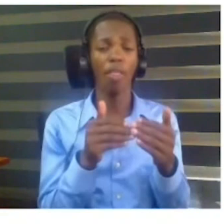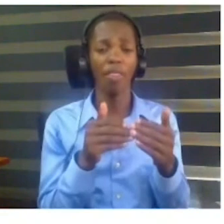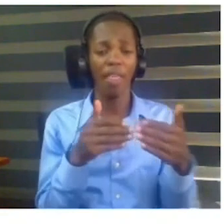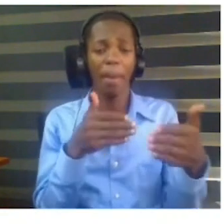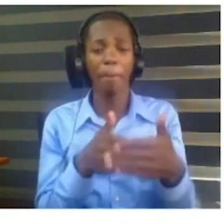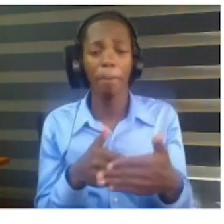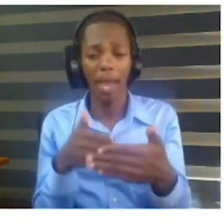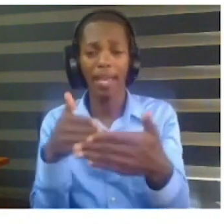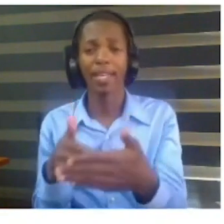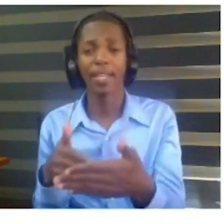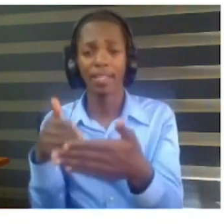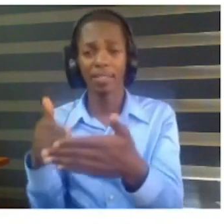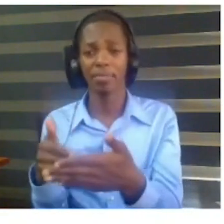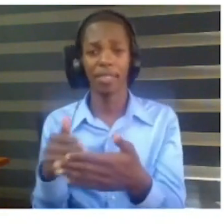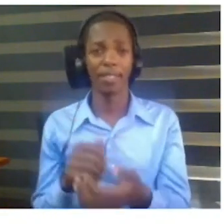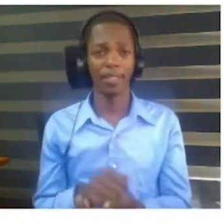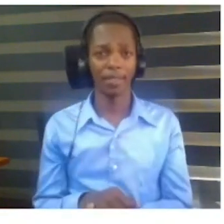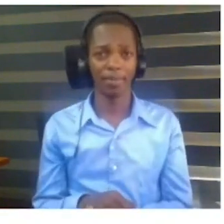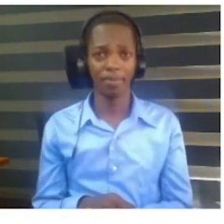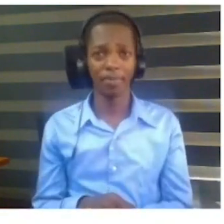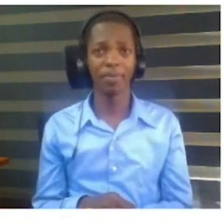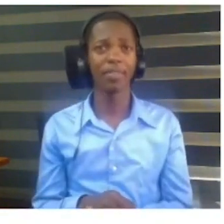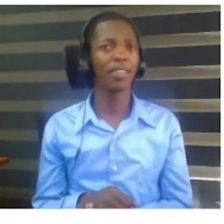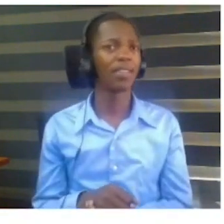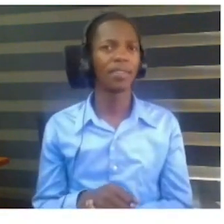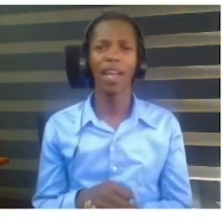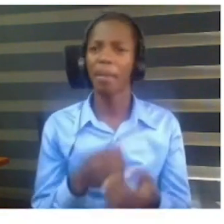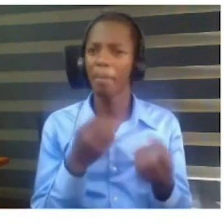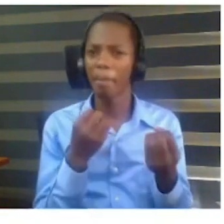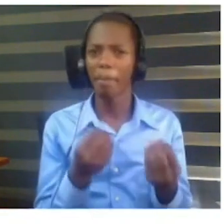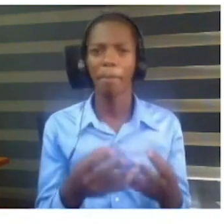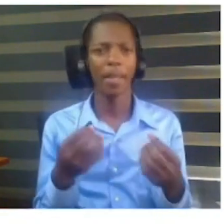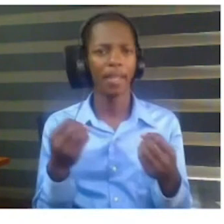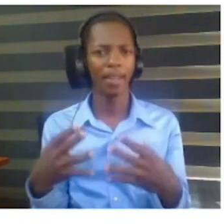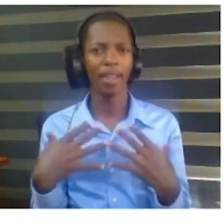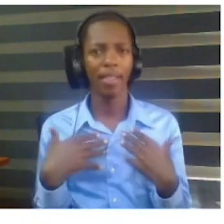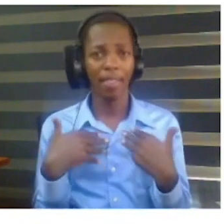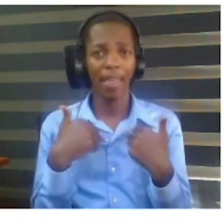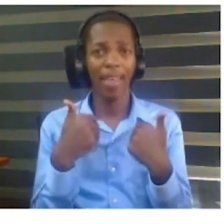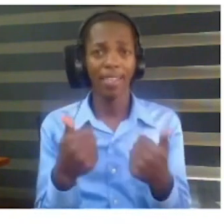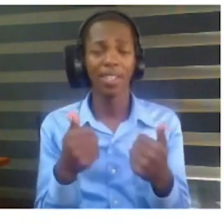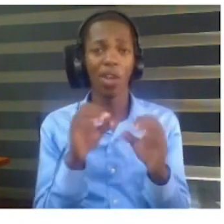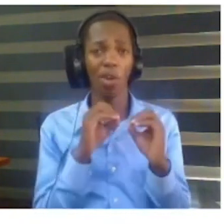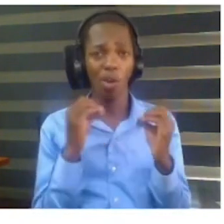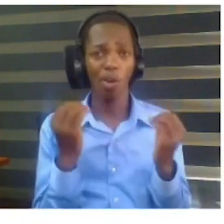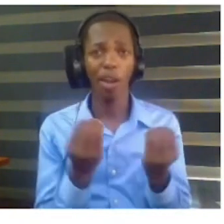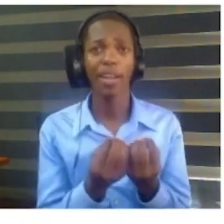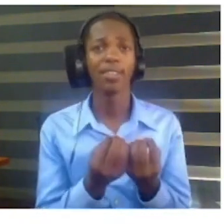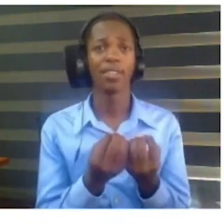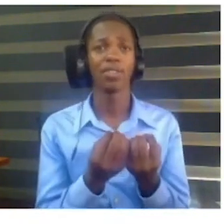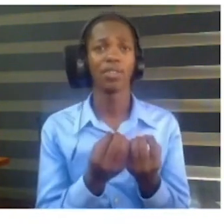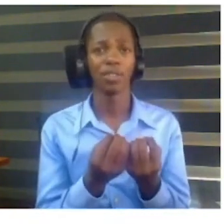there are many health organizations that are not using the web content accessibility guidelines.